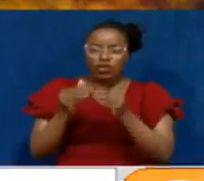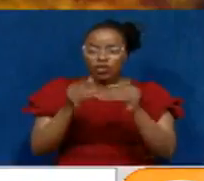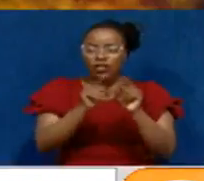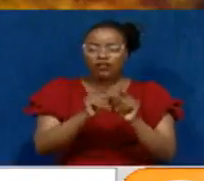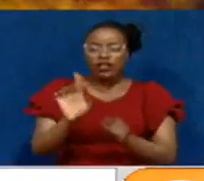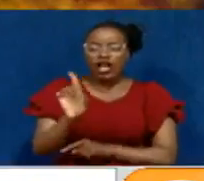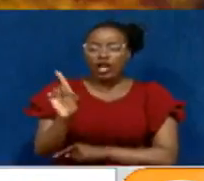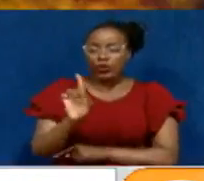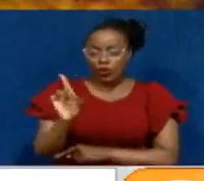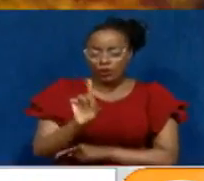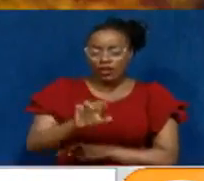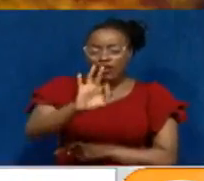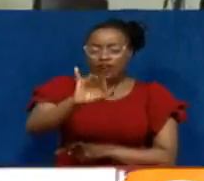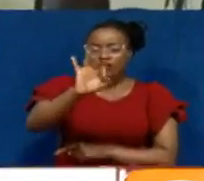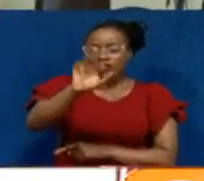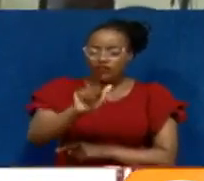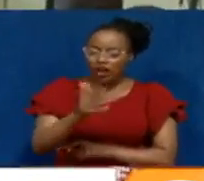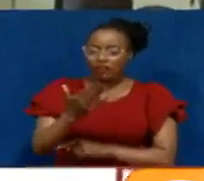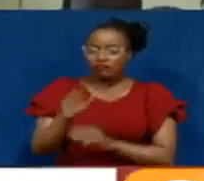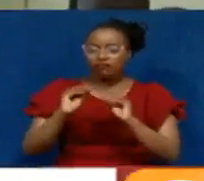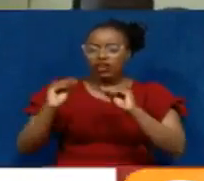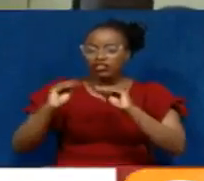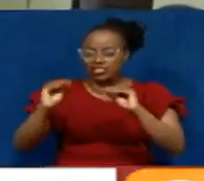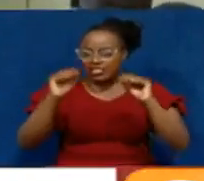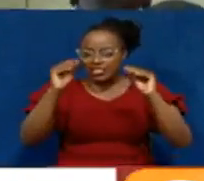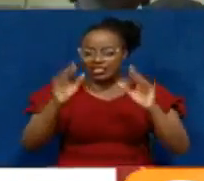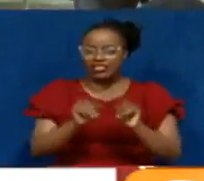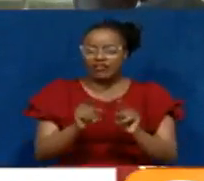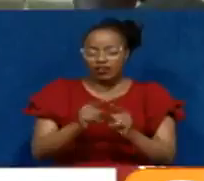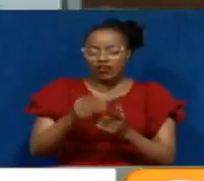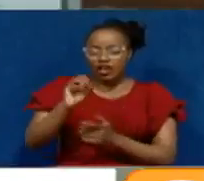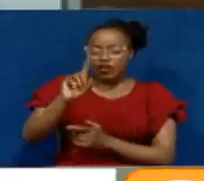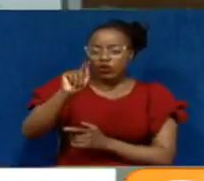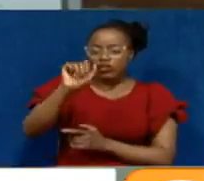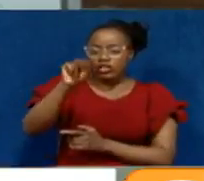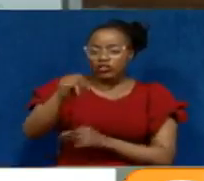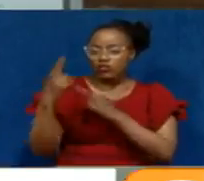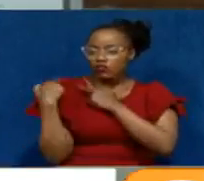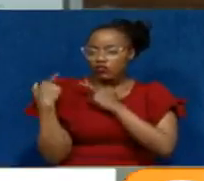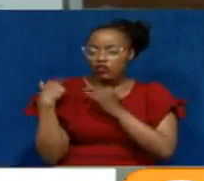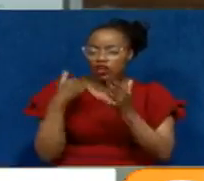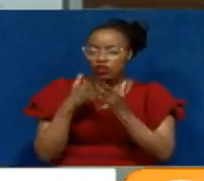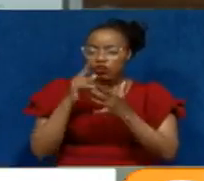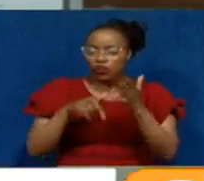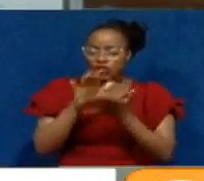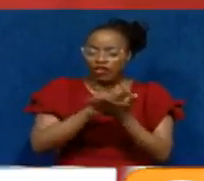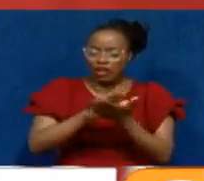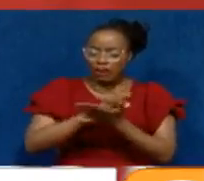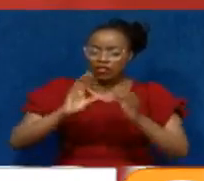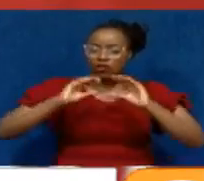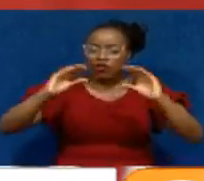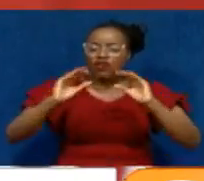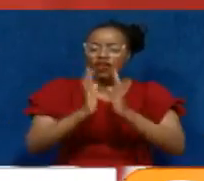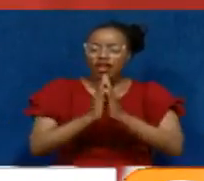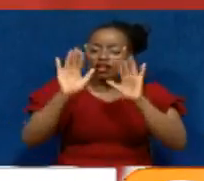in Nairobi. FIFA instructors George Mwangi and Zedekiah Otieno will run the program that encompasses the basics of coaching